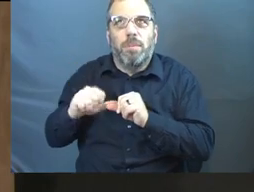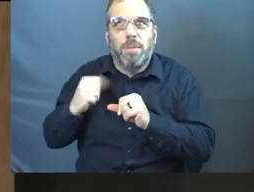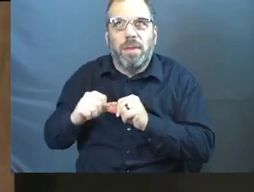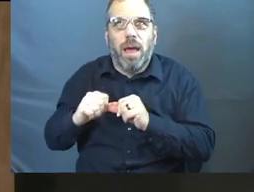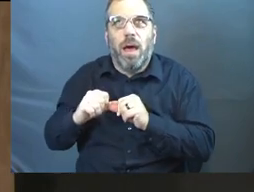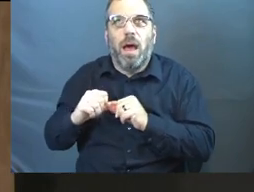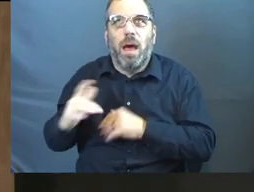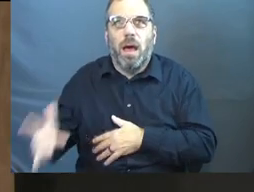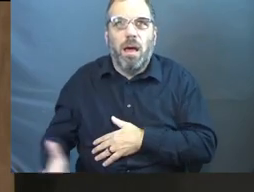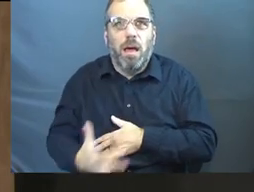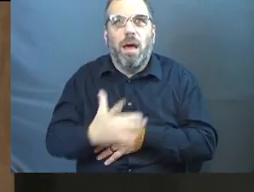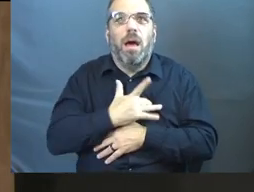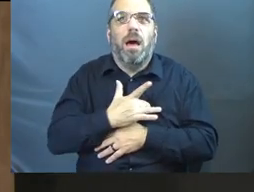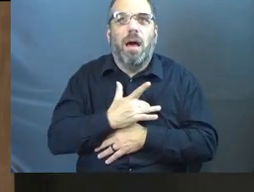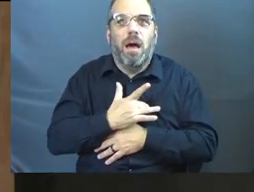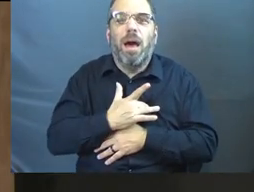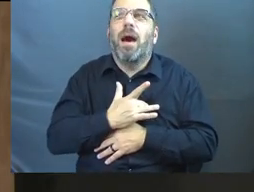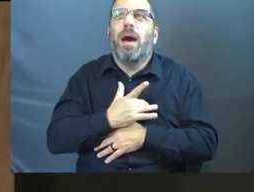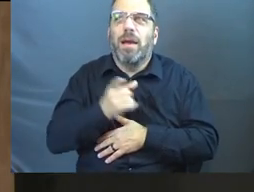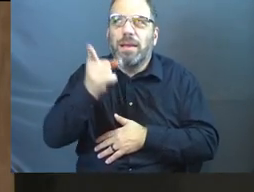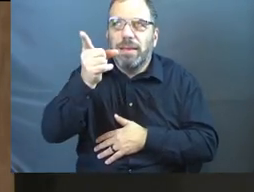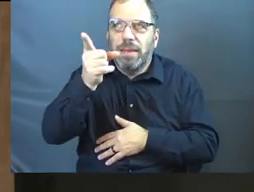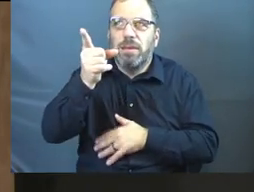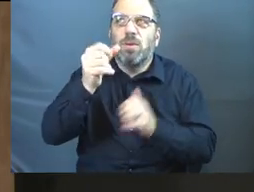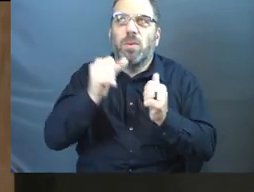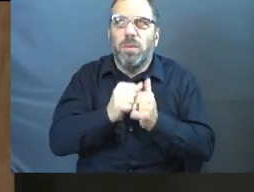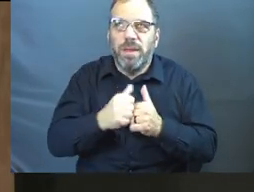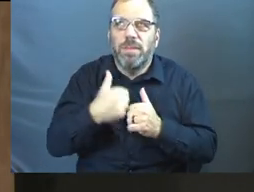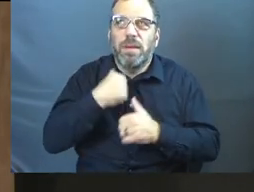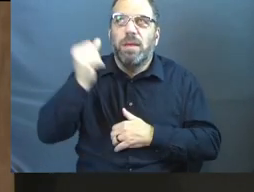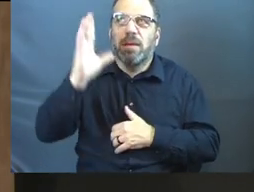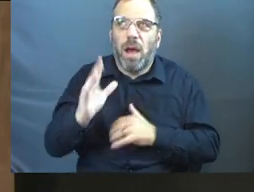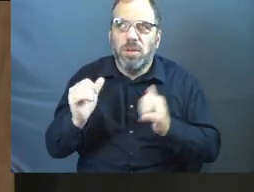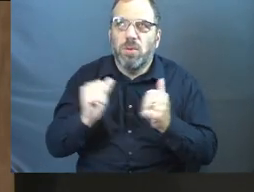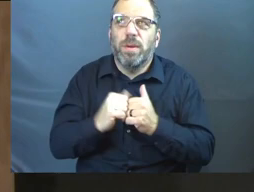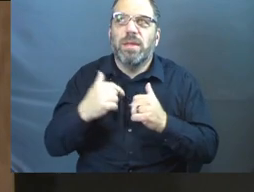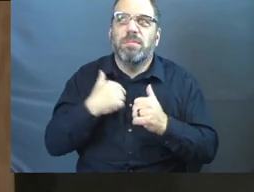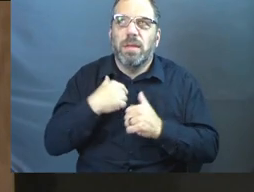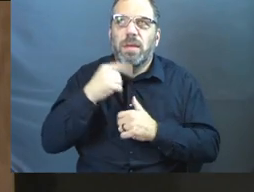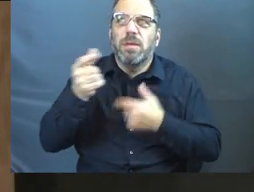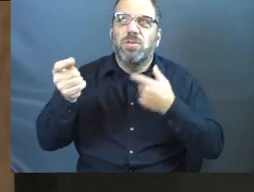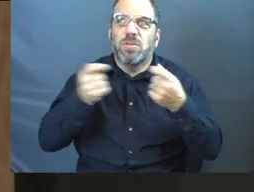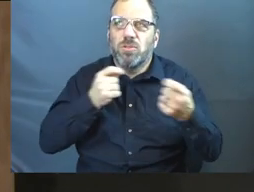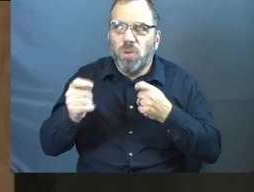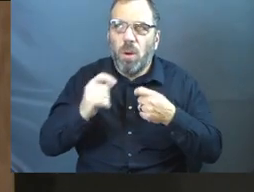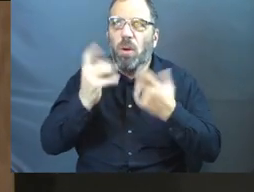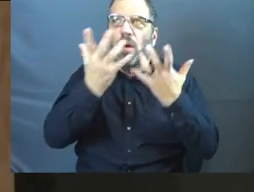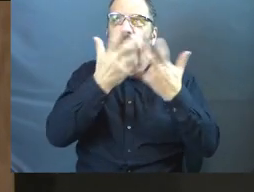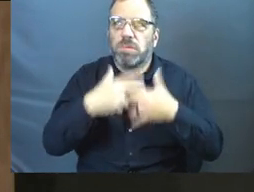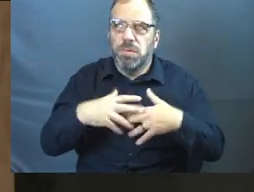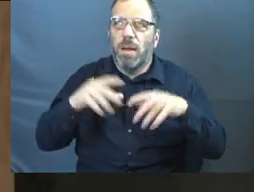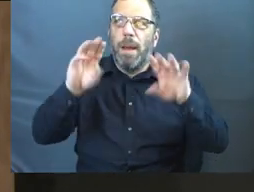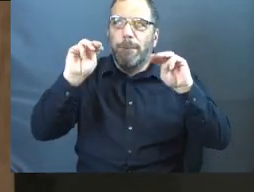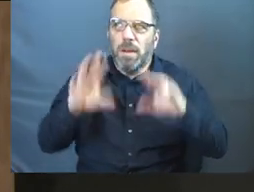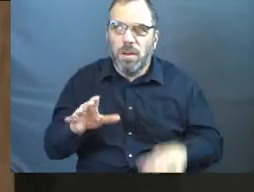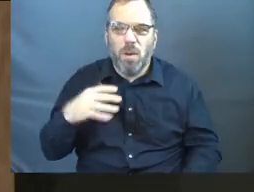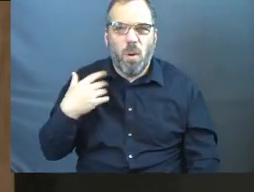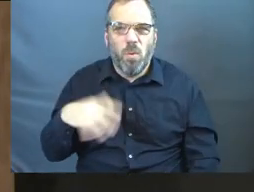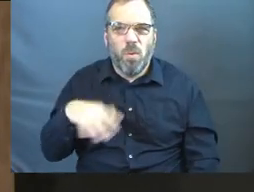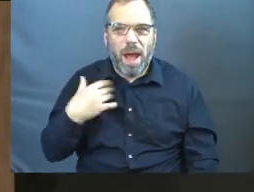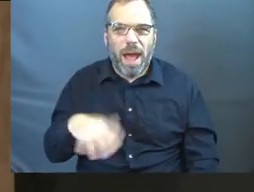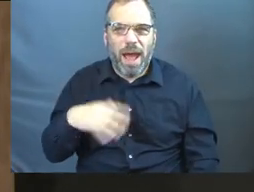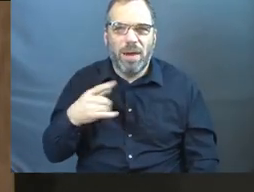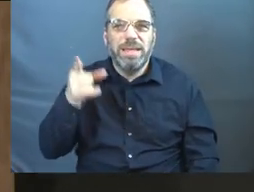to her heart, and realize God is with me. God is moving. God is performing miracles. He's making a difference.